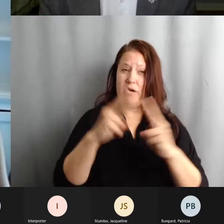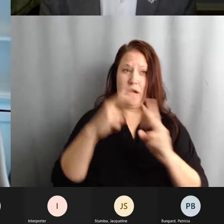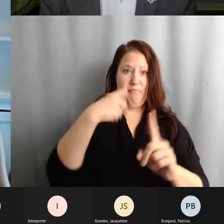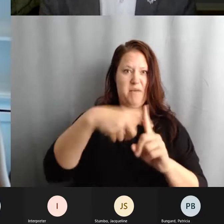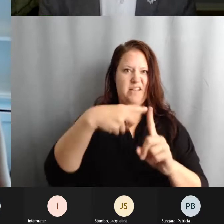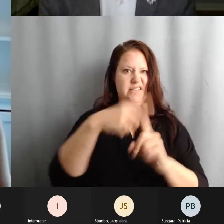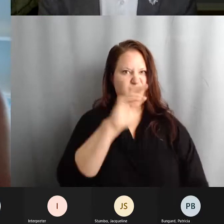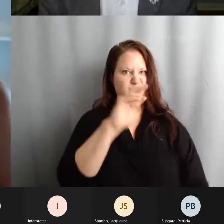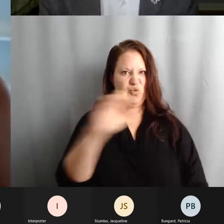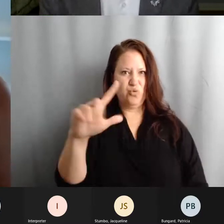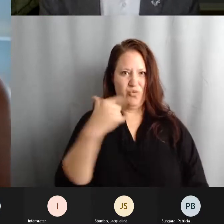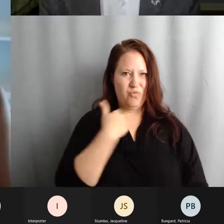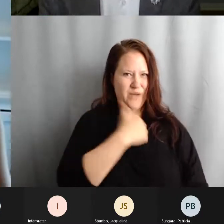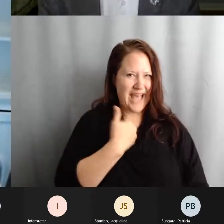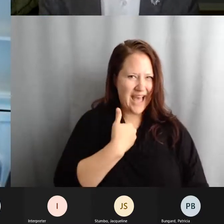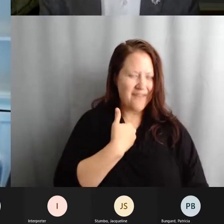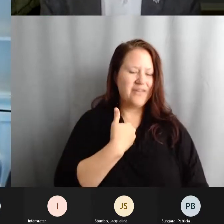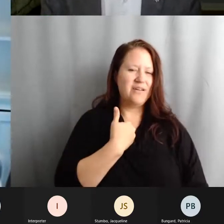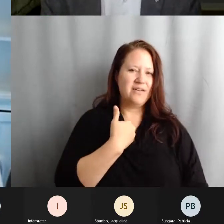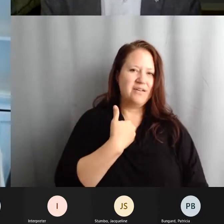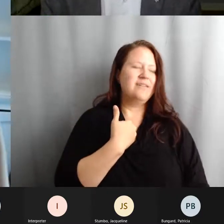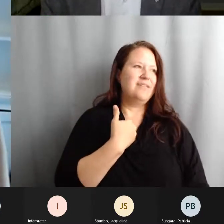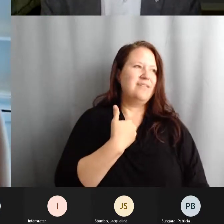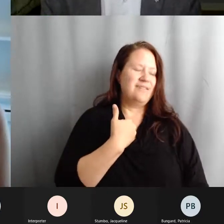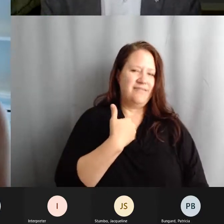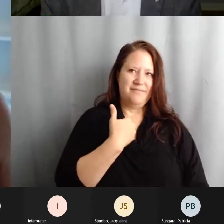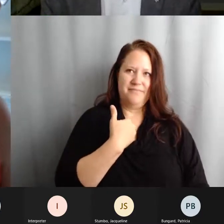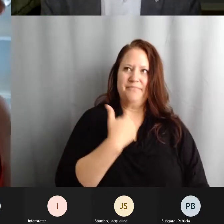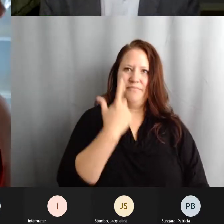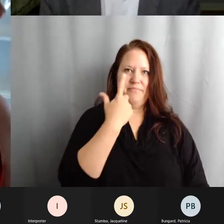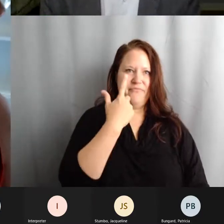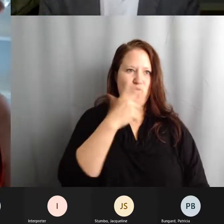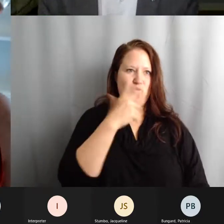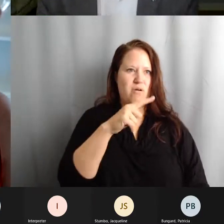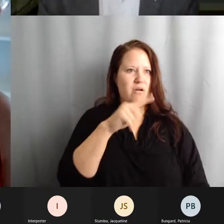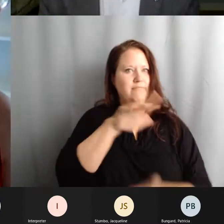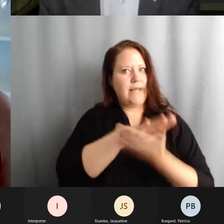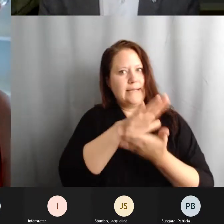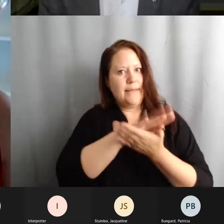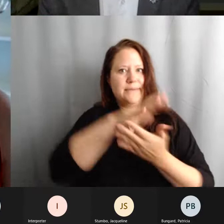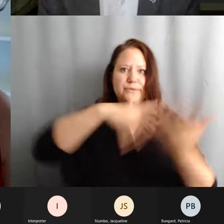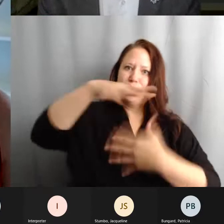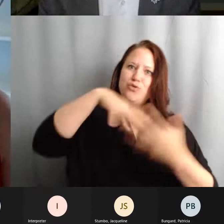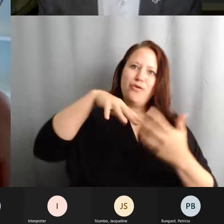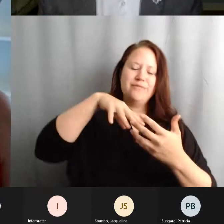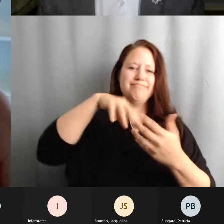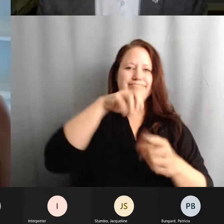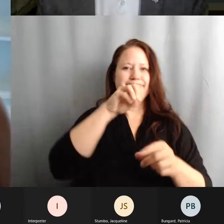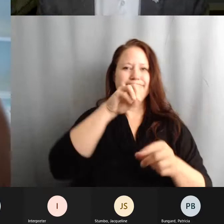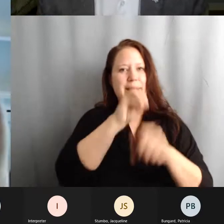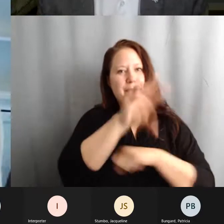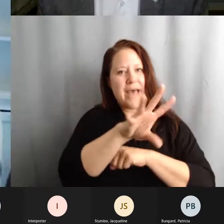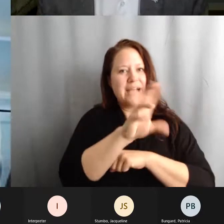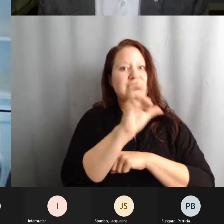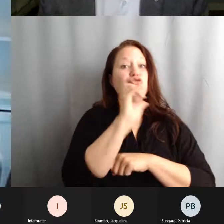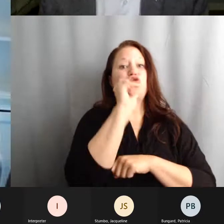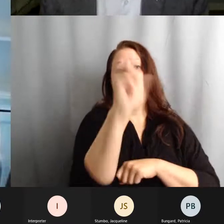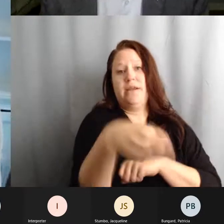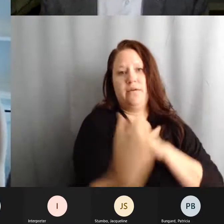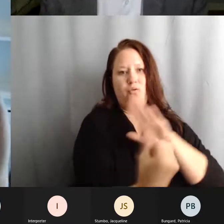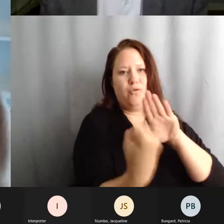have to minimize that academic and social impact of not needing to quarantine in that